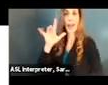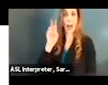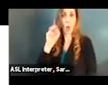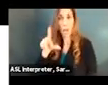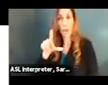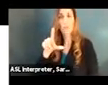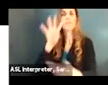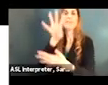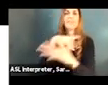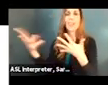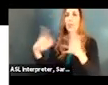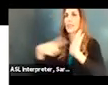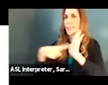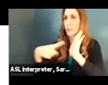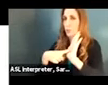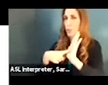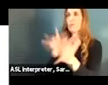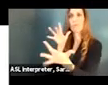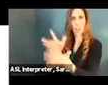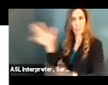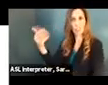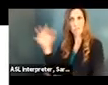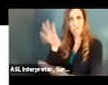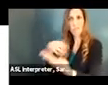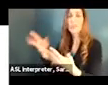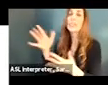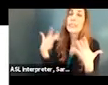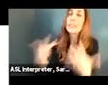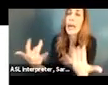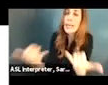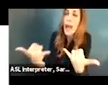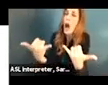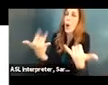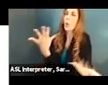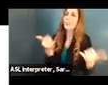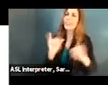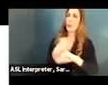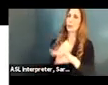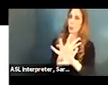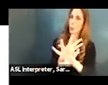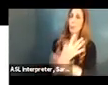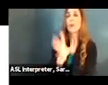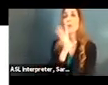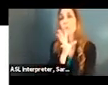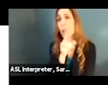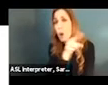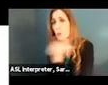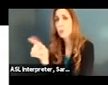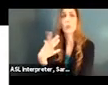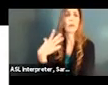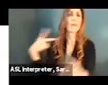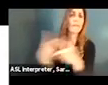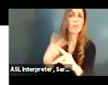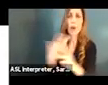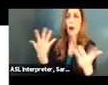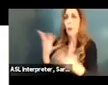a demonstration. And at this point, it would probably be online. So we would talk to you and we would figure out what it is you're